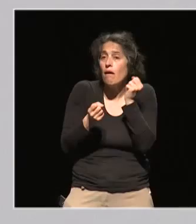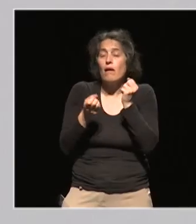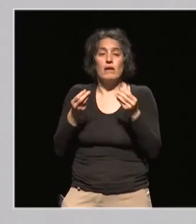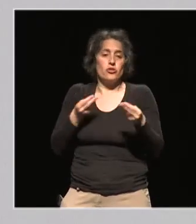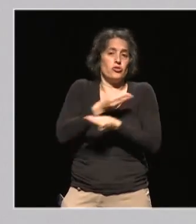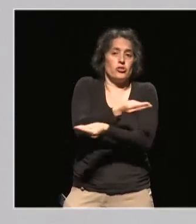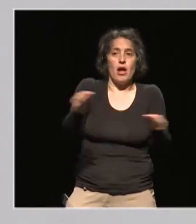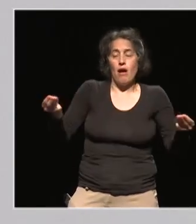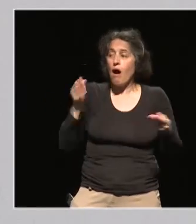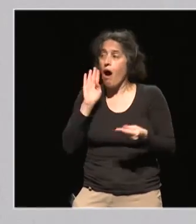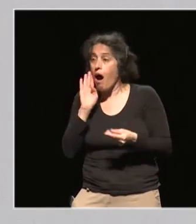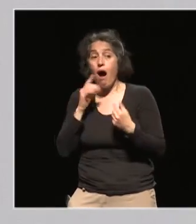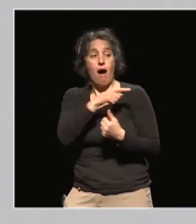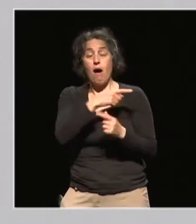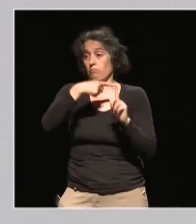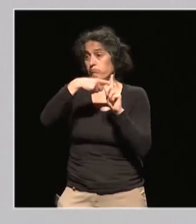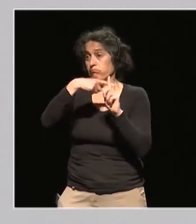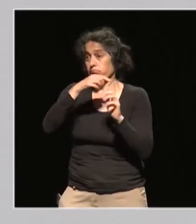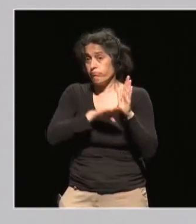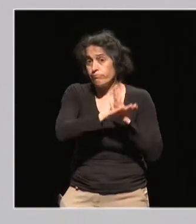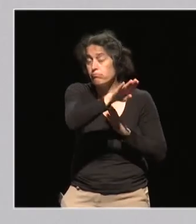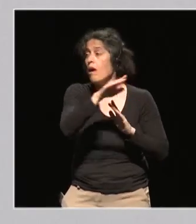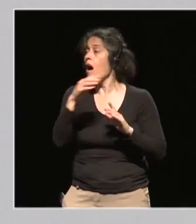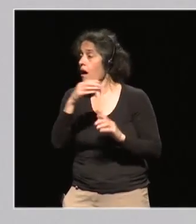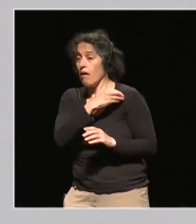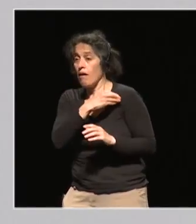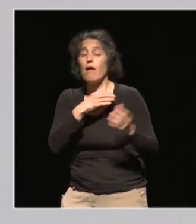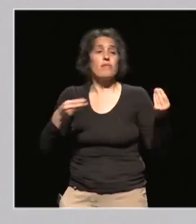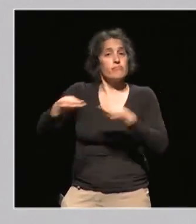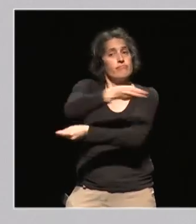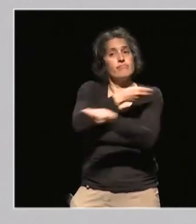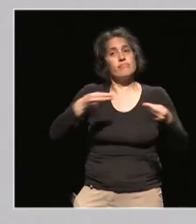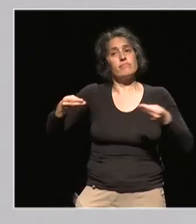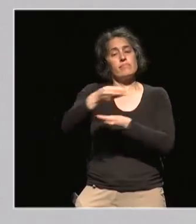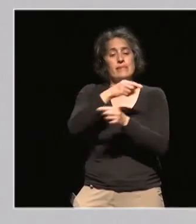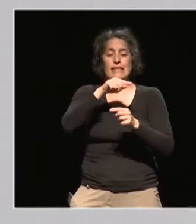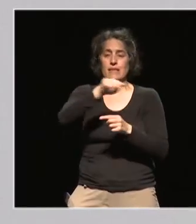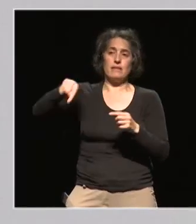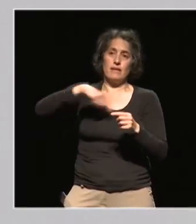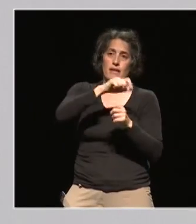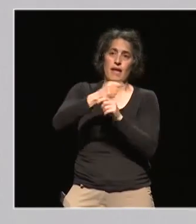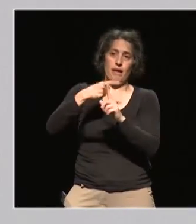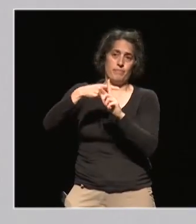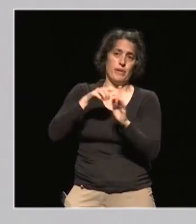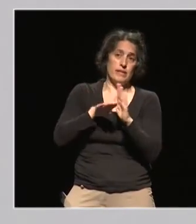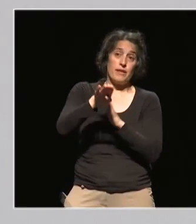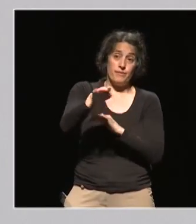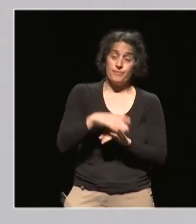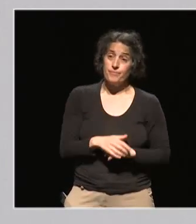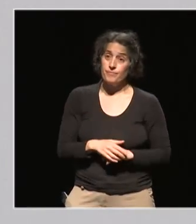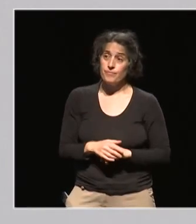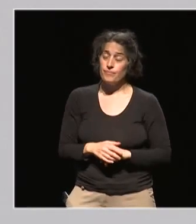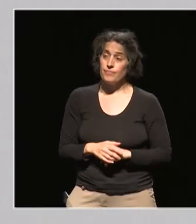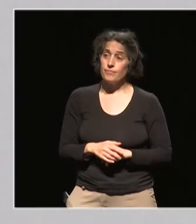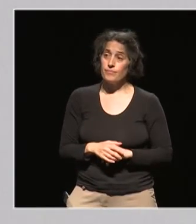outside or not. And then obviously, as we're doing it for our best, and producing a result, yes, obviously, any of